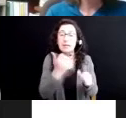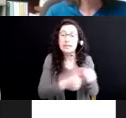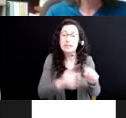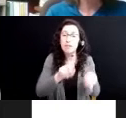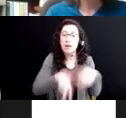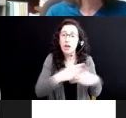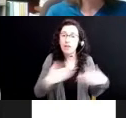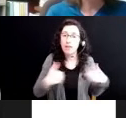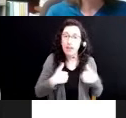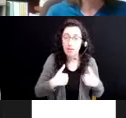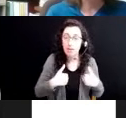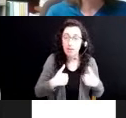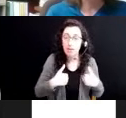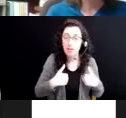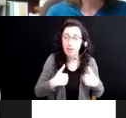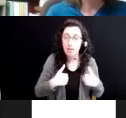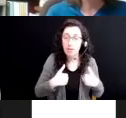and uses different types of